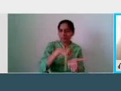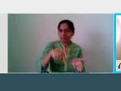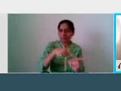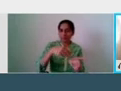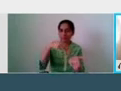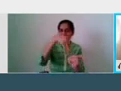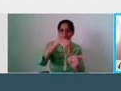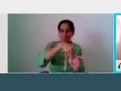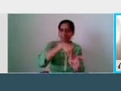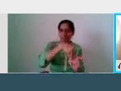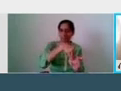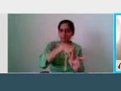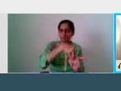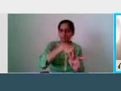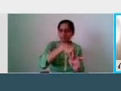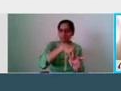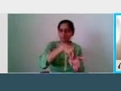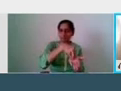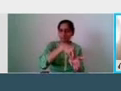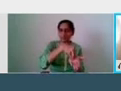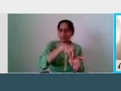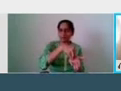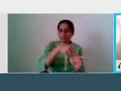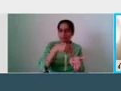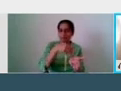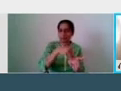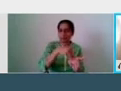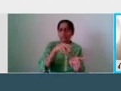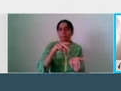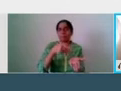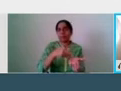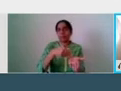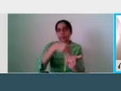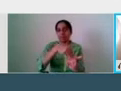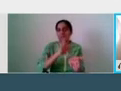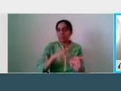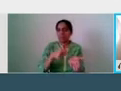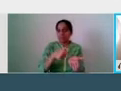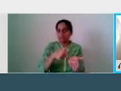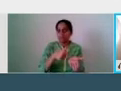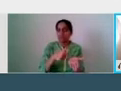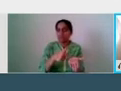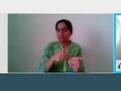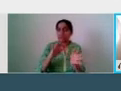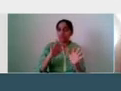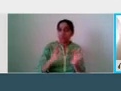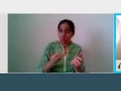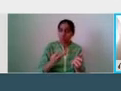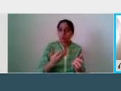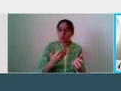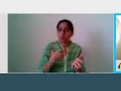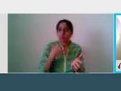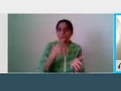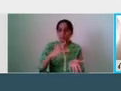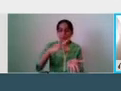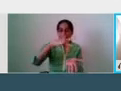in the palm that's has a meaning okay or if i just put a middle finger